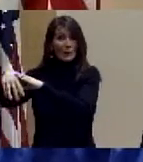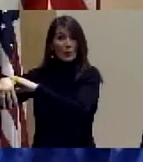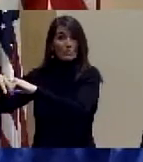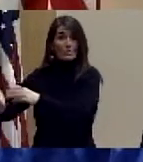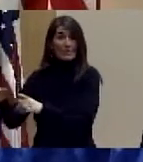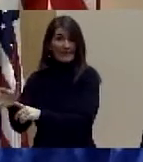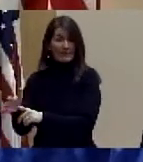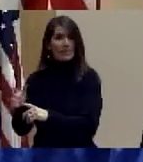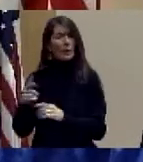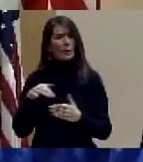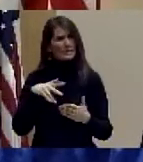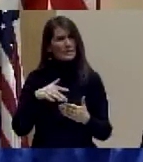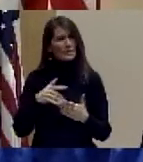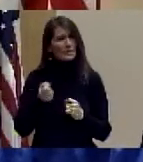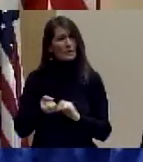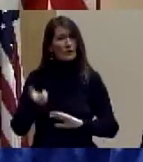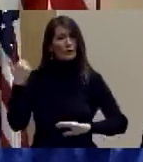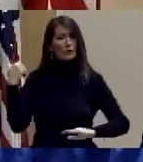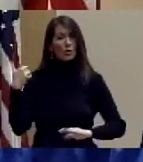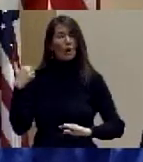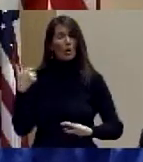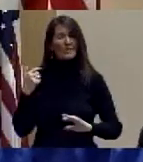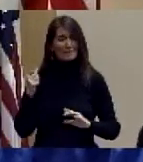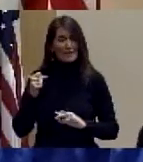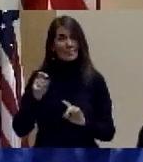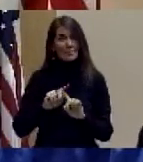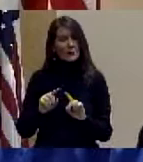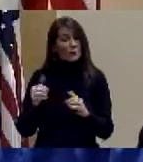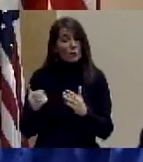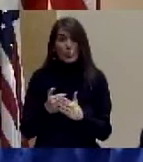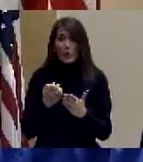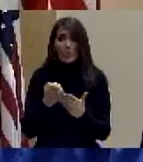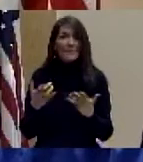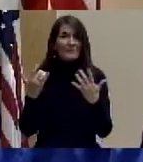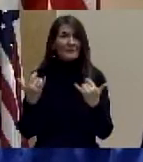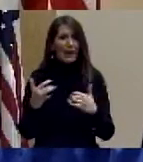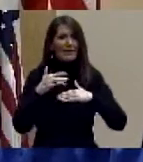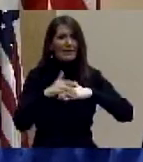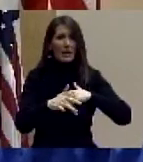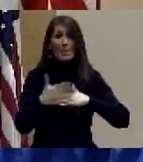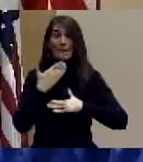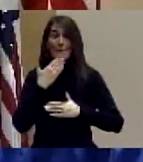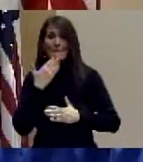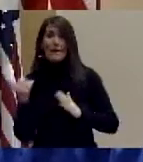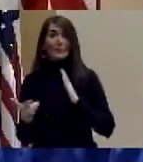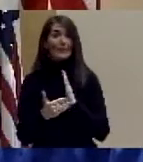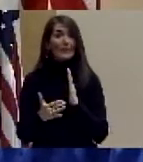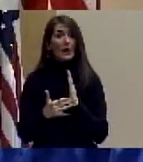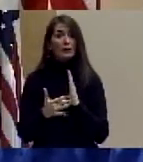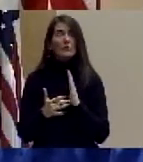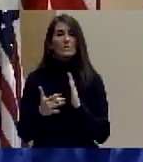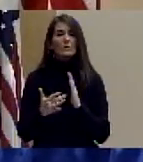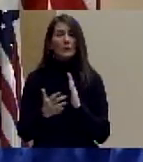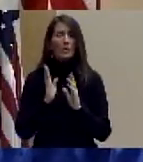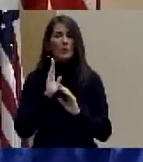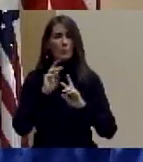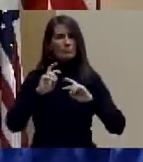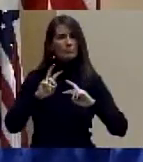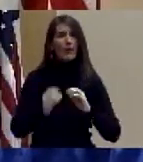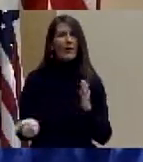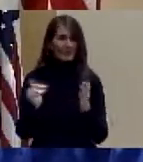We did a study several years ago, but new equipment is available, better technology. We're going to take another look.